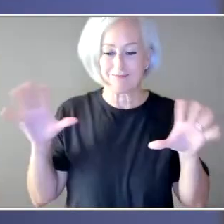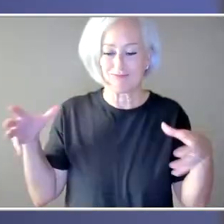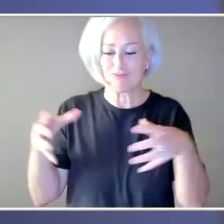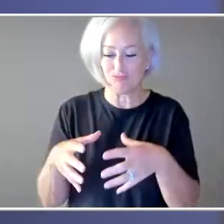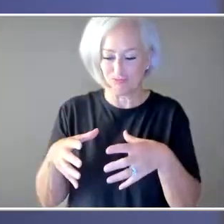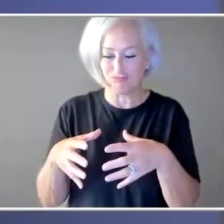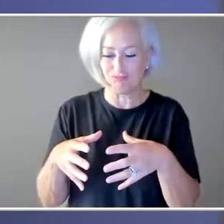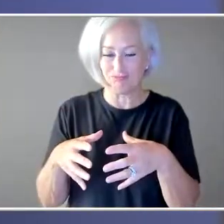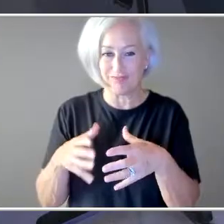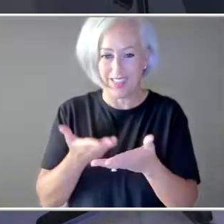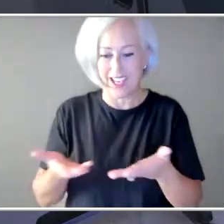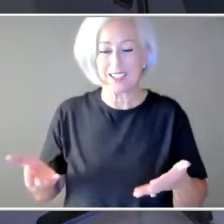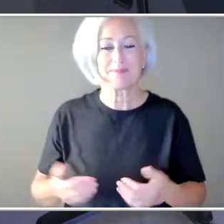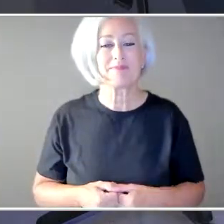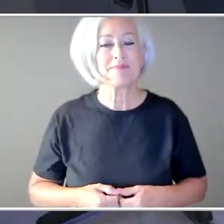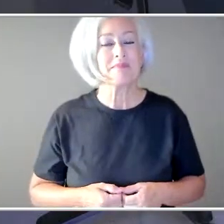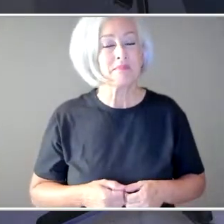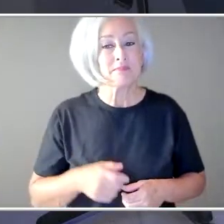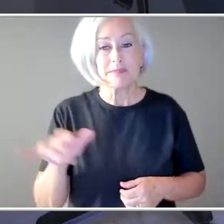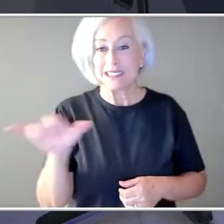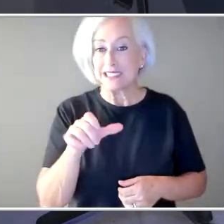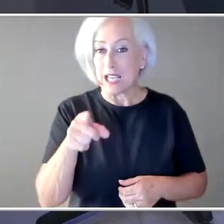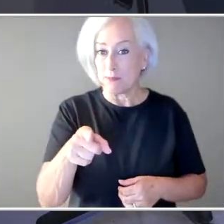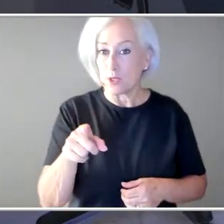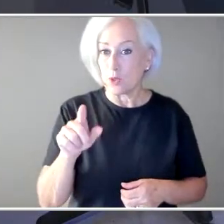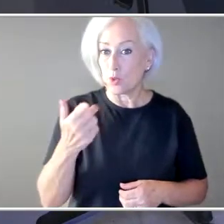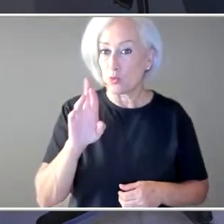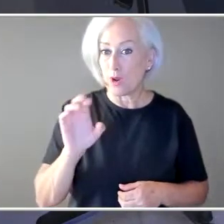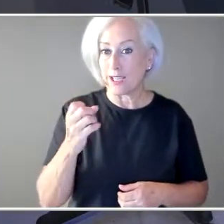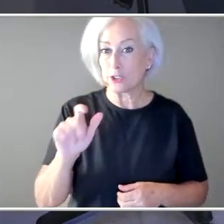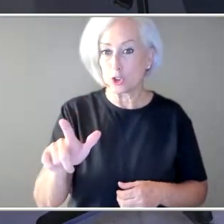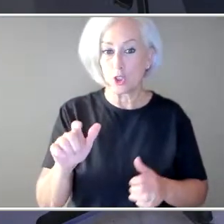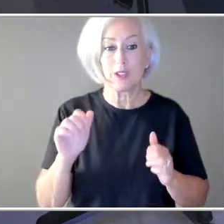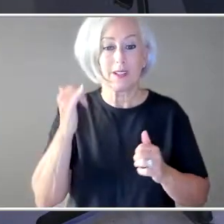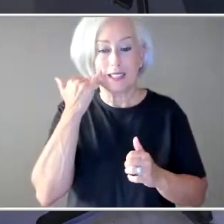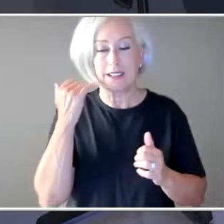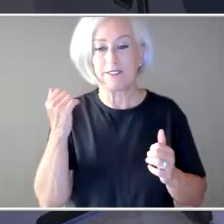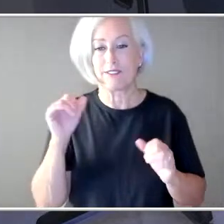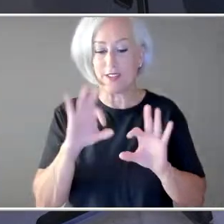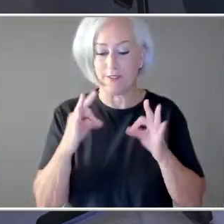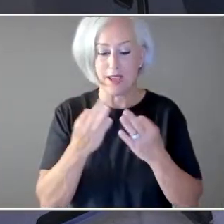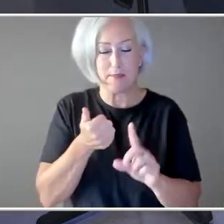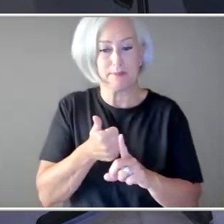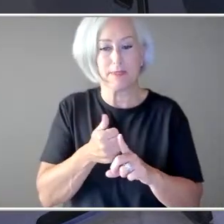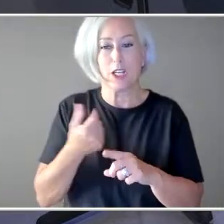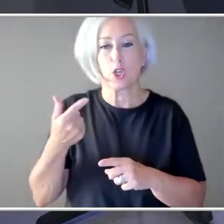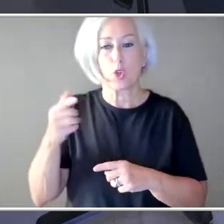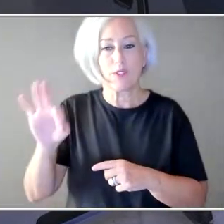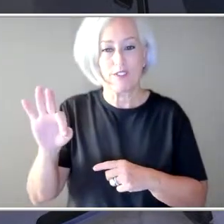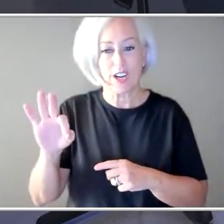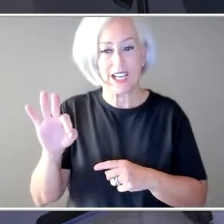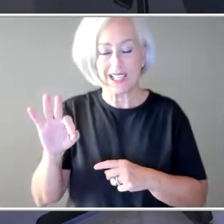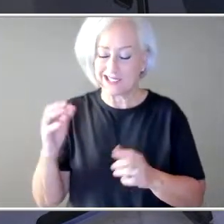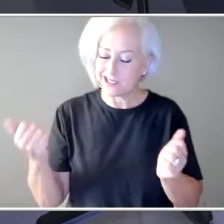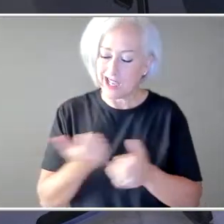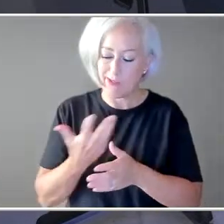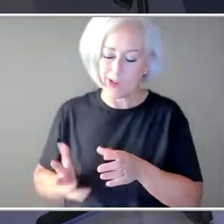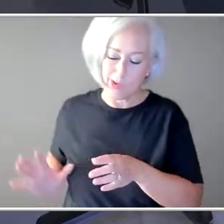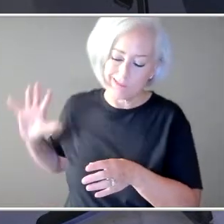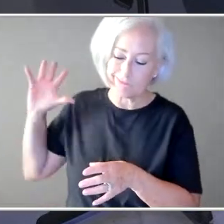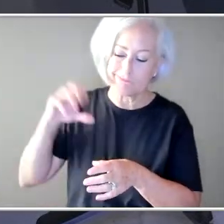All-encompassing thing. Yeah, same with you, Rachel. I would imagine. Yeah, when you have gluten-free family, it's all or nothing. We're all in it together.